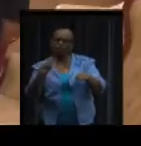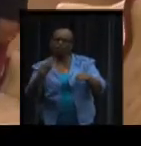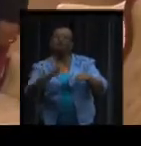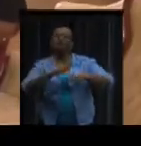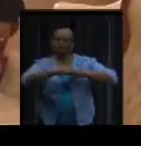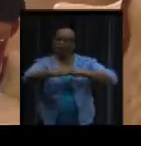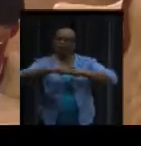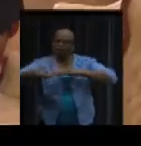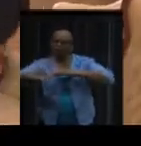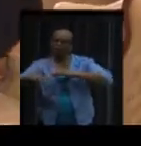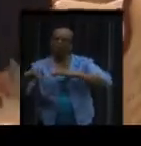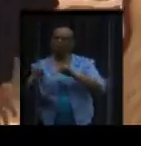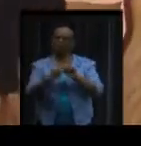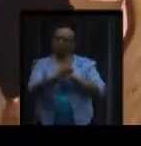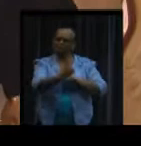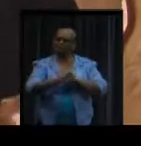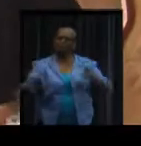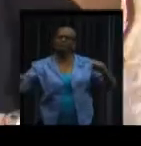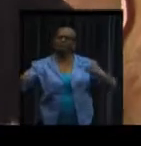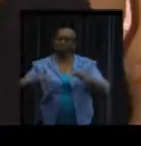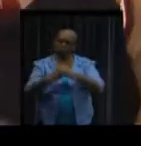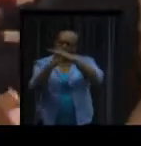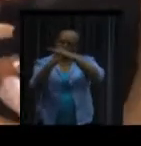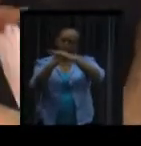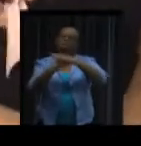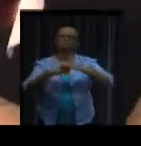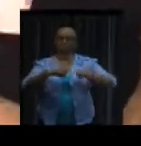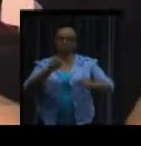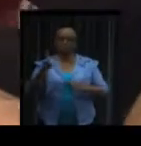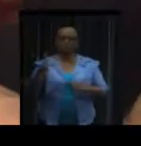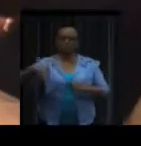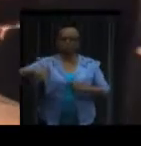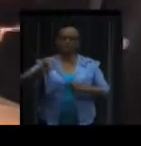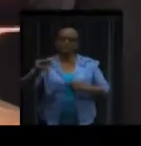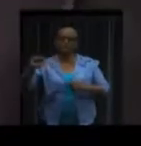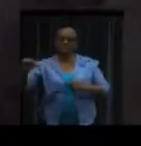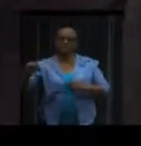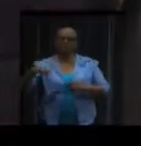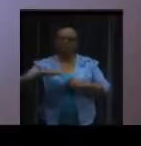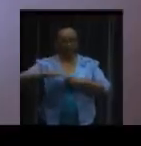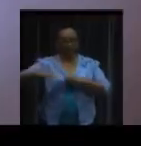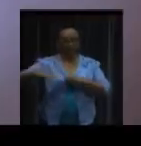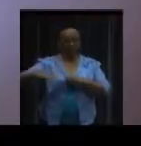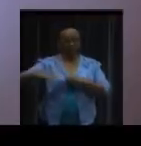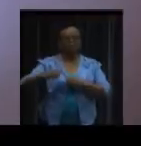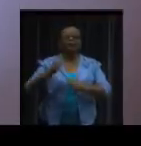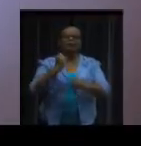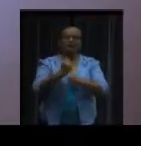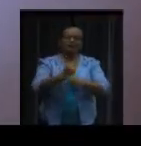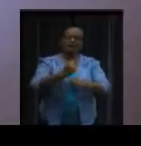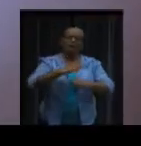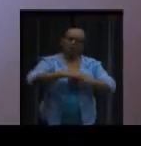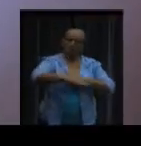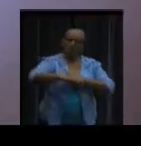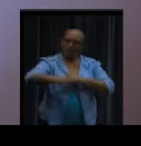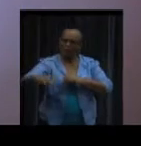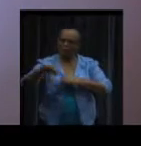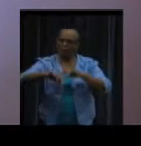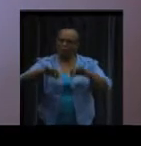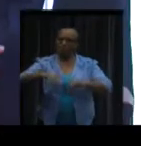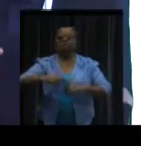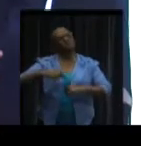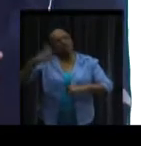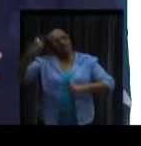each other. Naim Os Saqib of Pakistan reported that his country can do much more